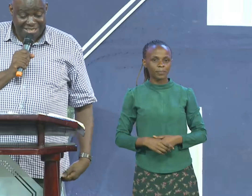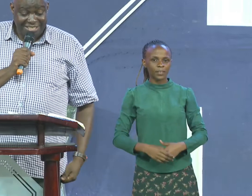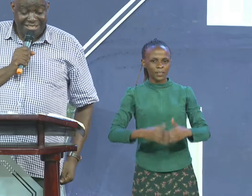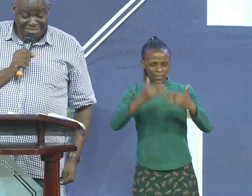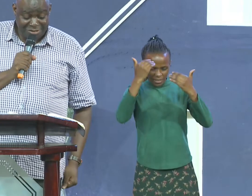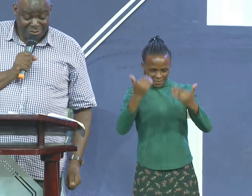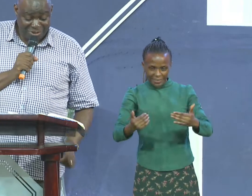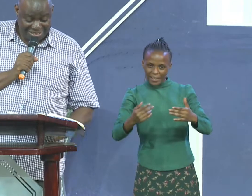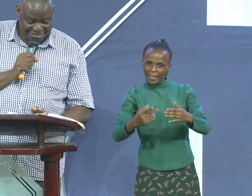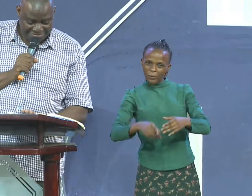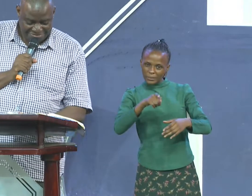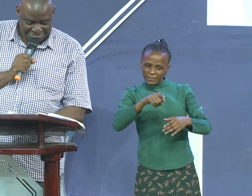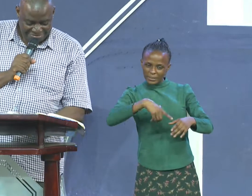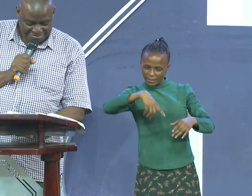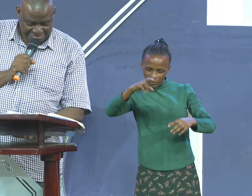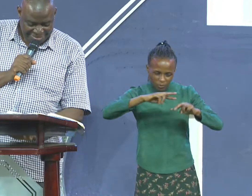And